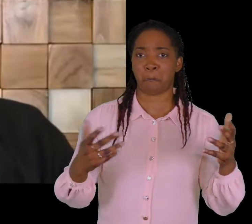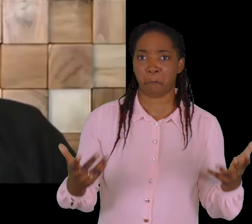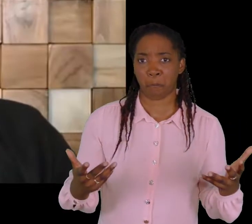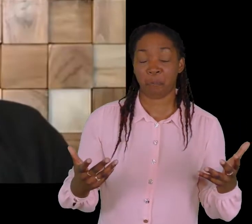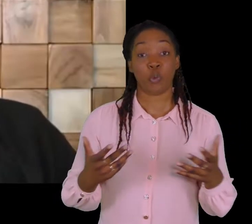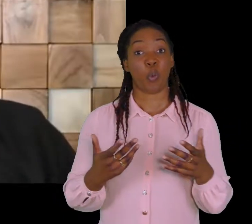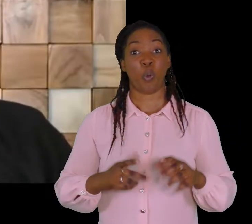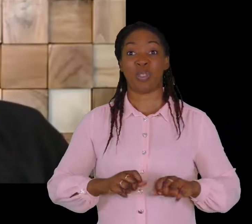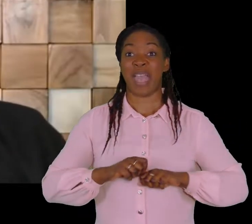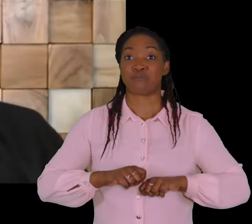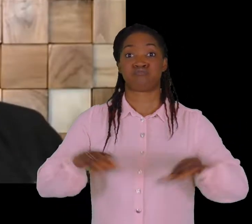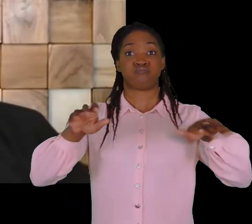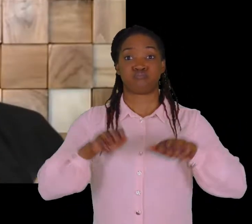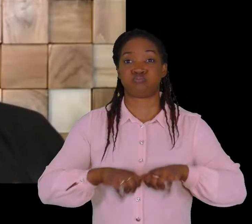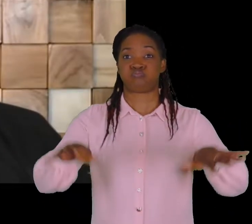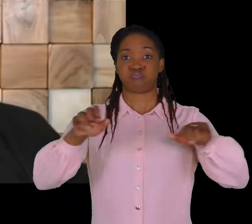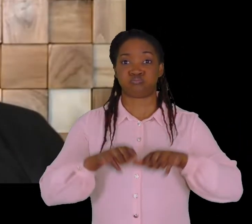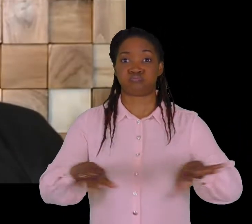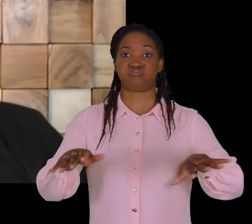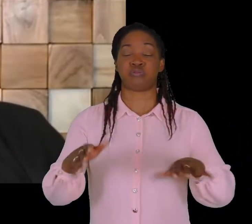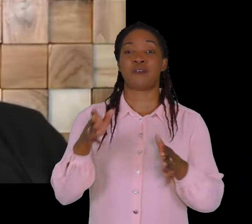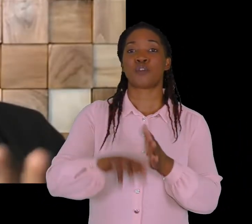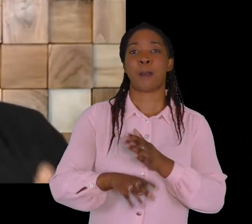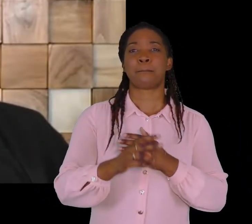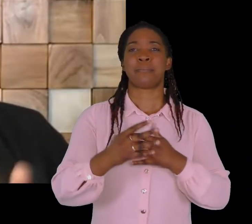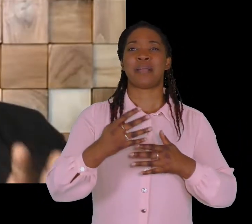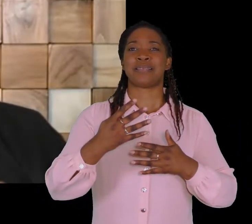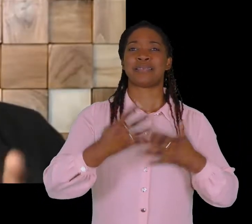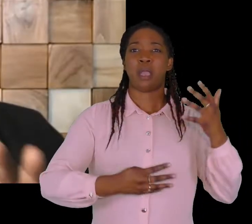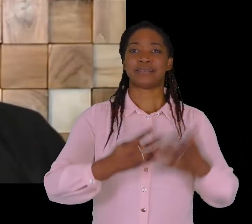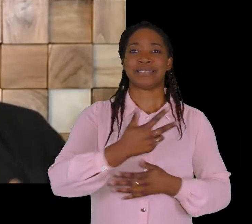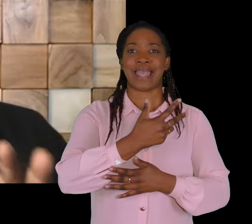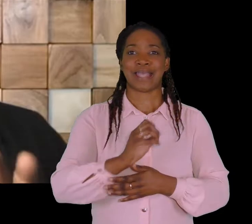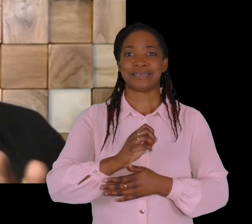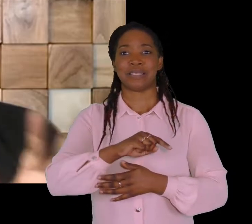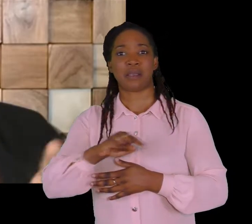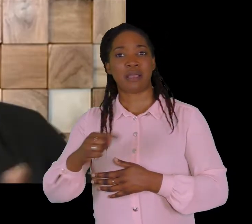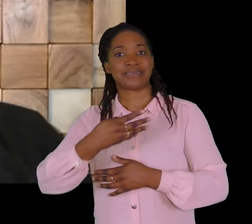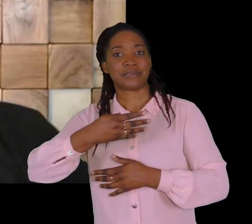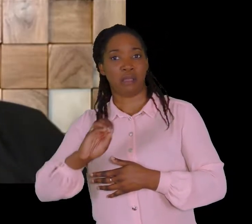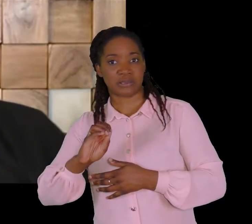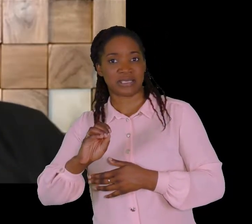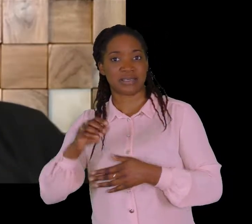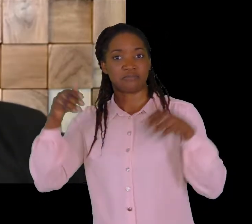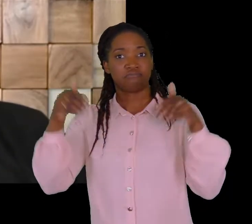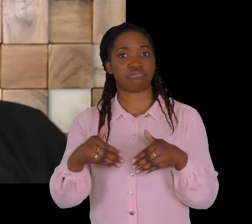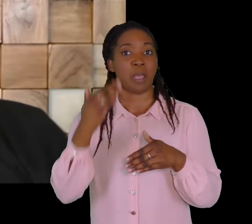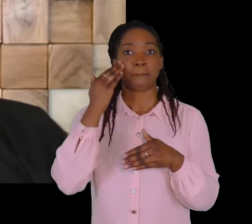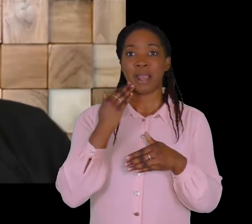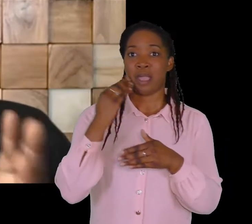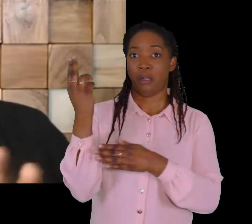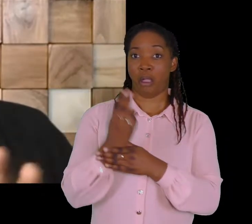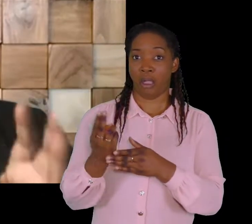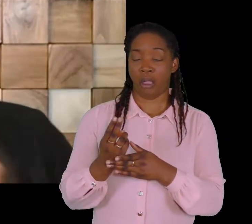in particular during the explosion of exhibitions that emerged in the 1980s and 1990s around Black art.